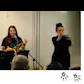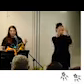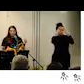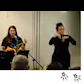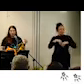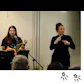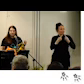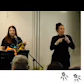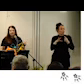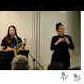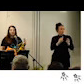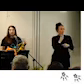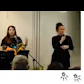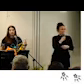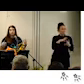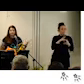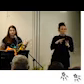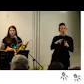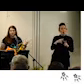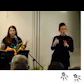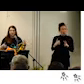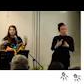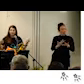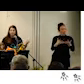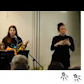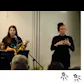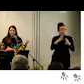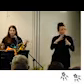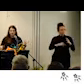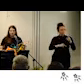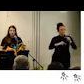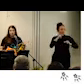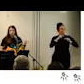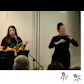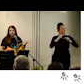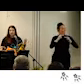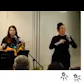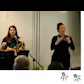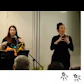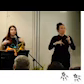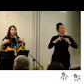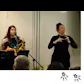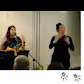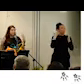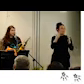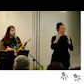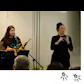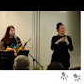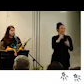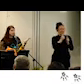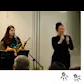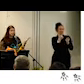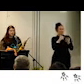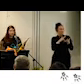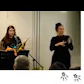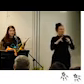ways that we just can't with humans to better understand those risk factors in developing autism. It turns out we can test things like whether older